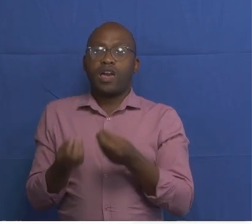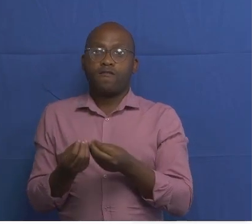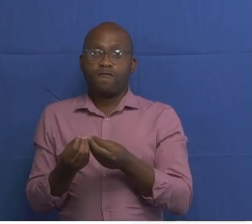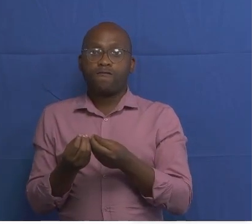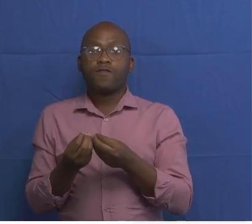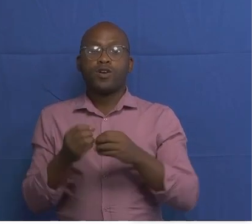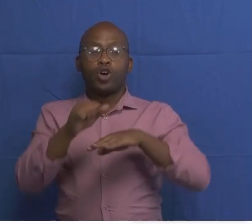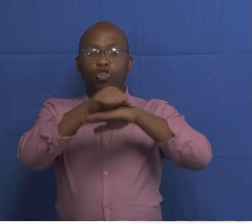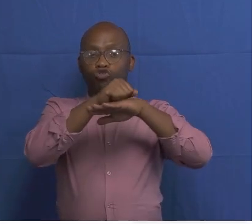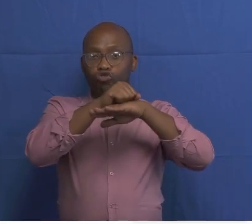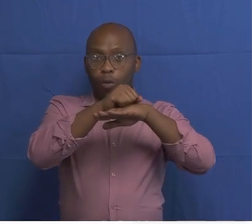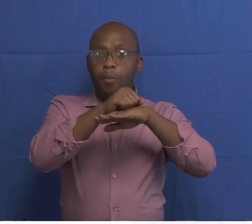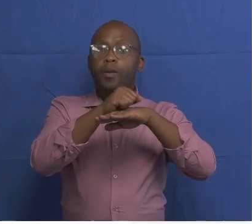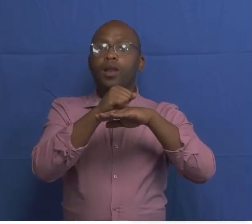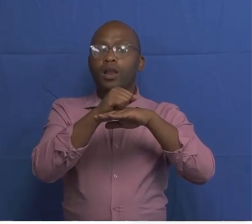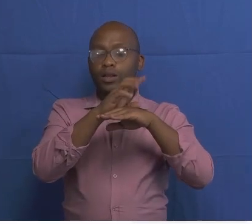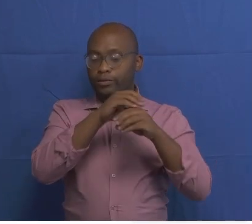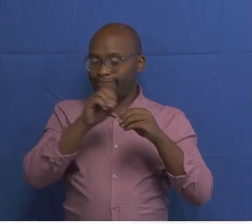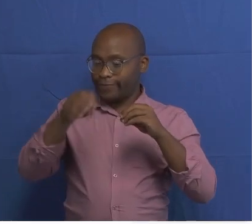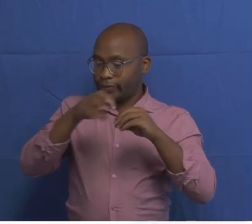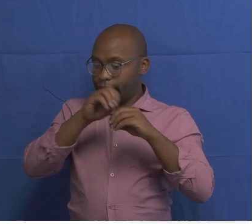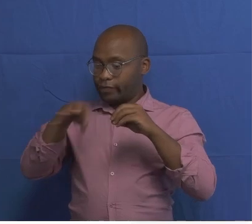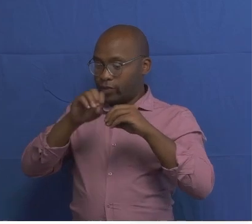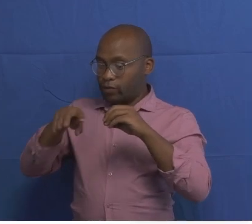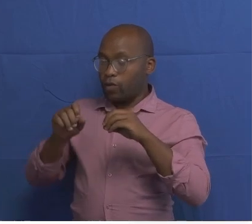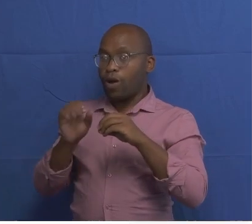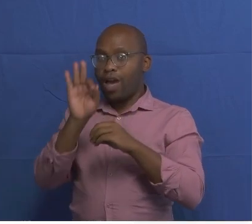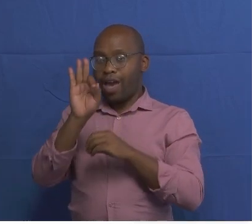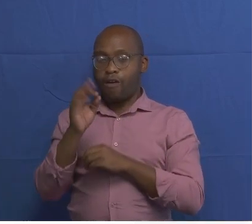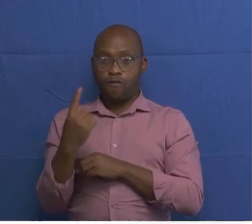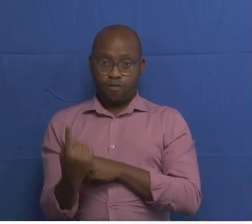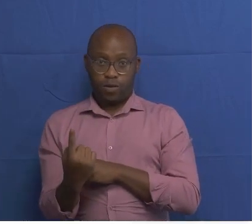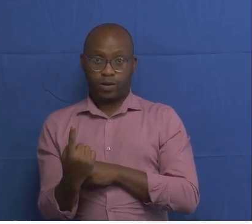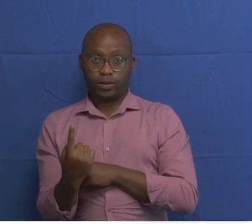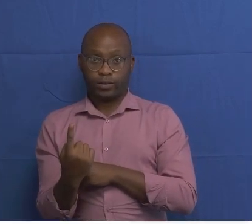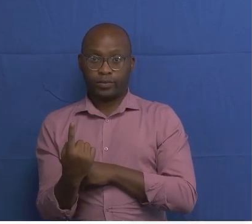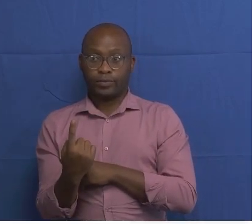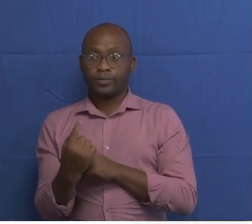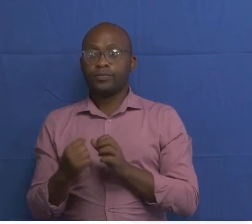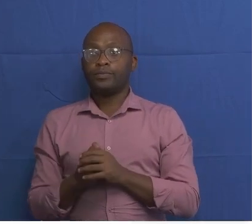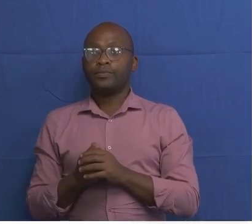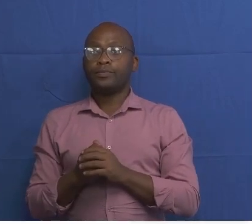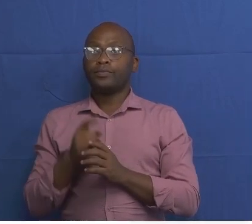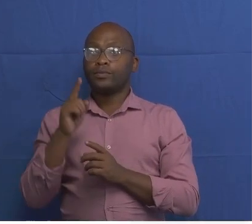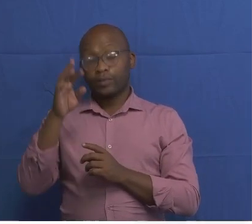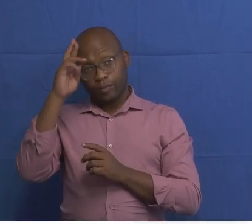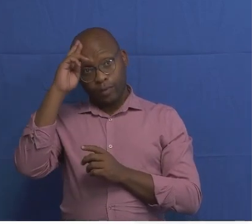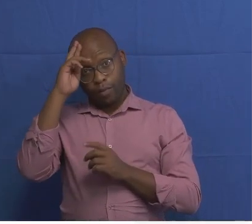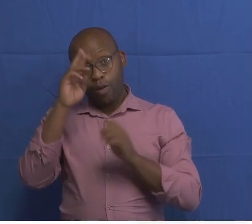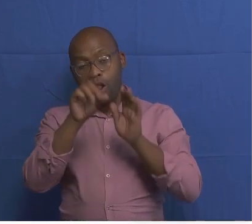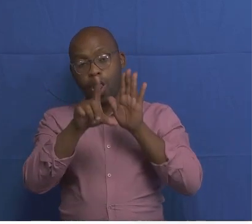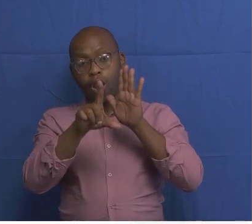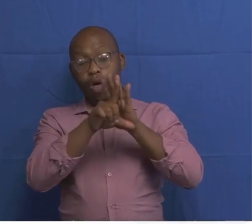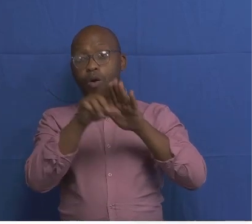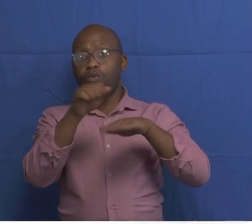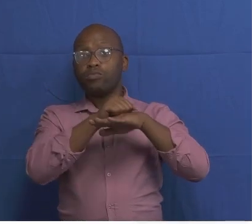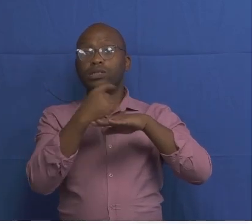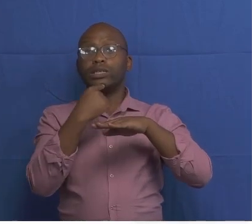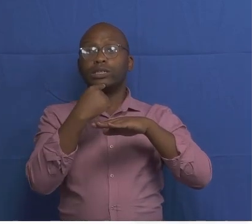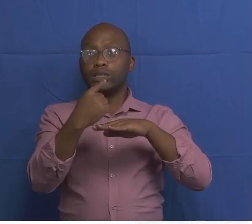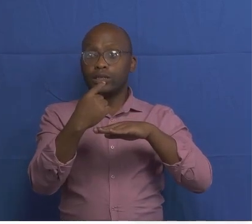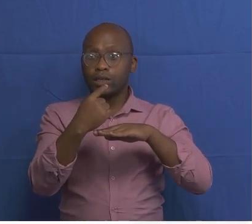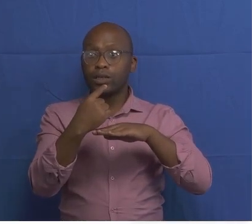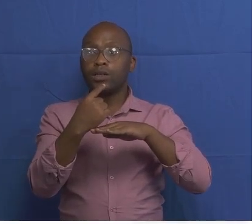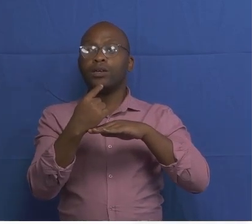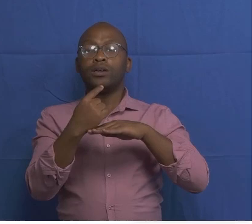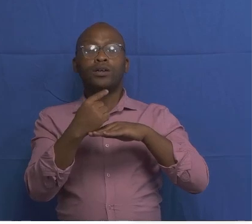trait. And also, if you look at this second part of the law, that says an individual that is heterozygous for a particular